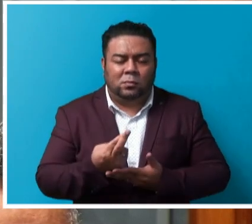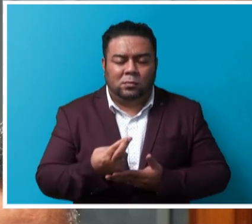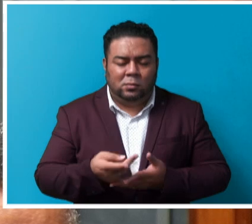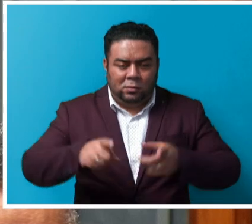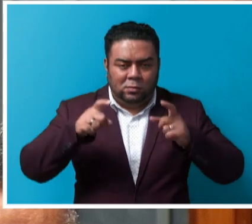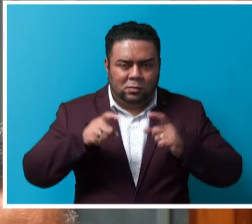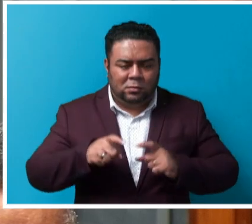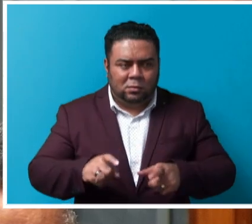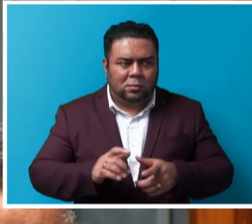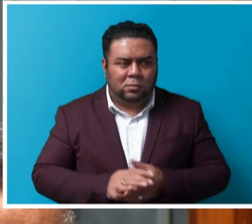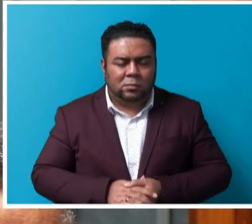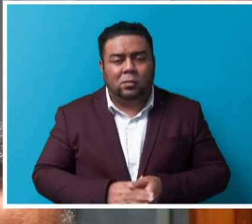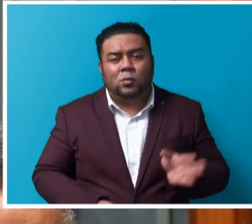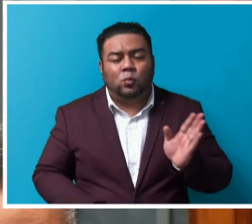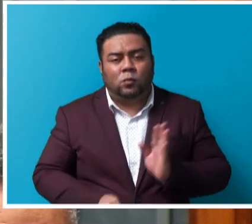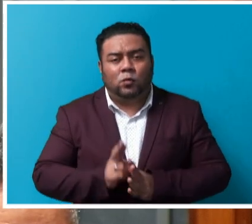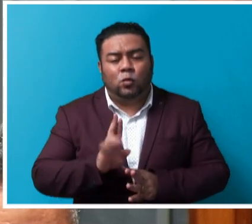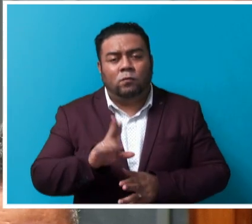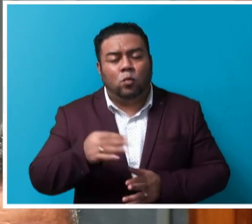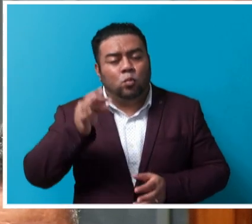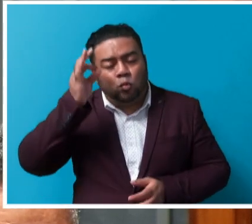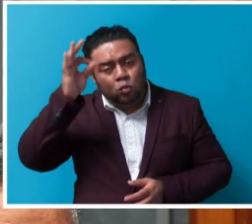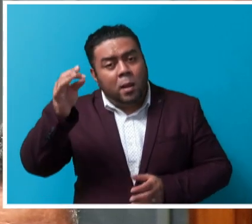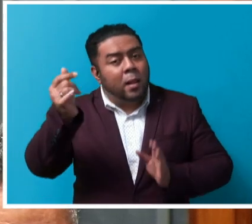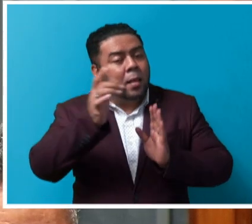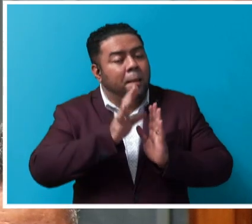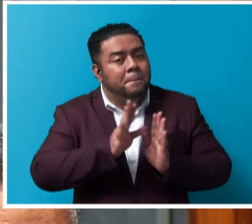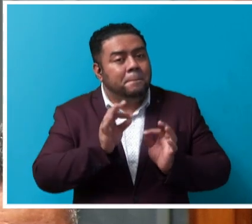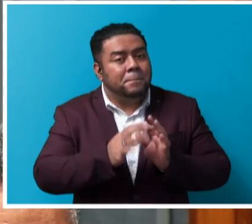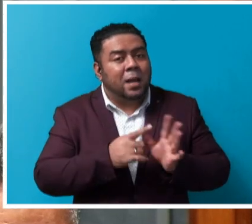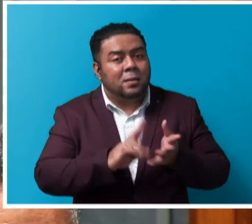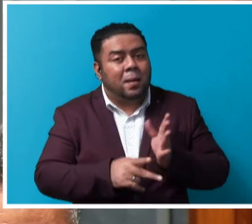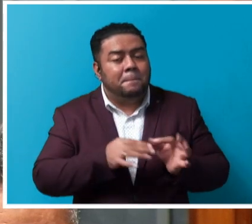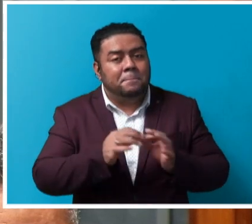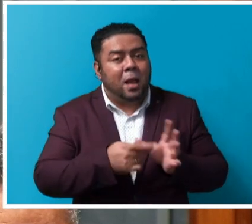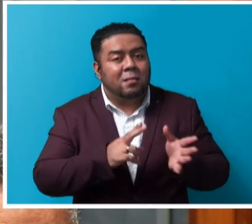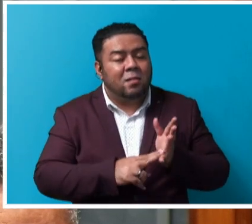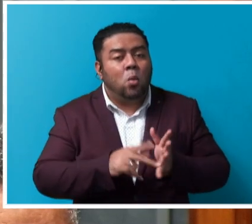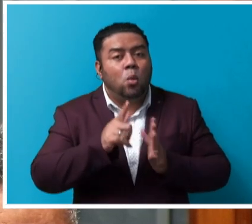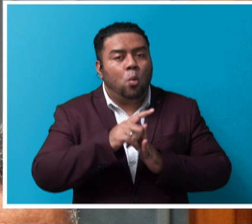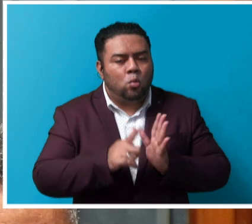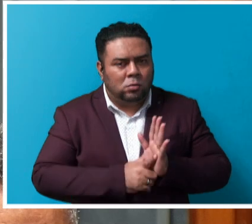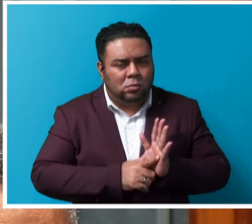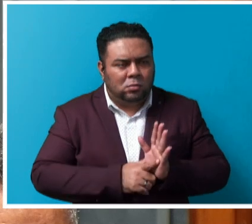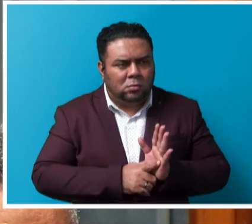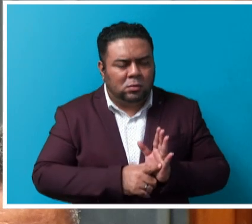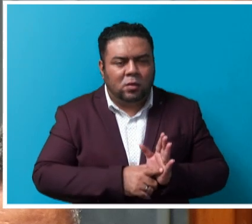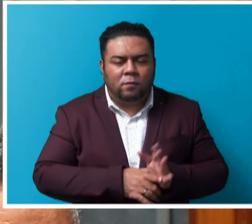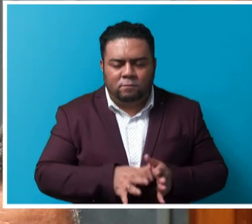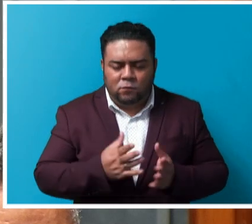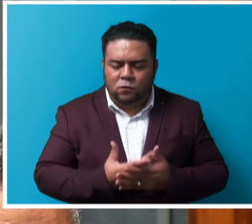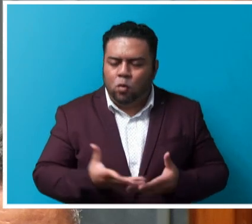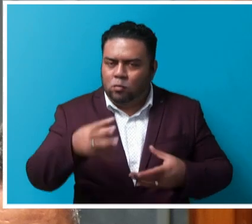sustainability. The review of the Rotuma and the Banaban laws is a step forward, inclusive governance, ensuring